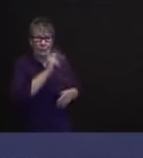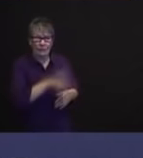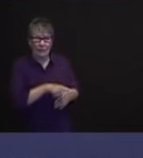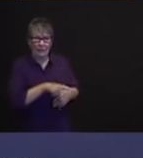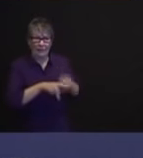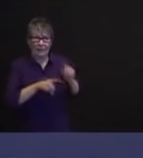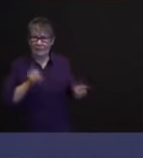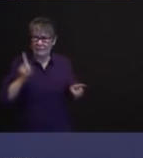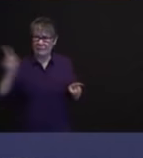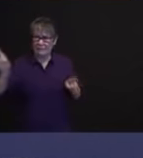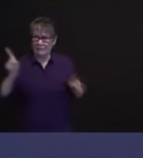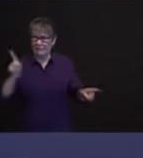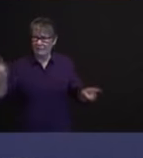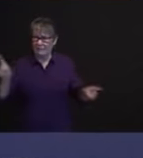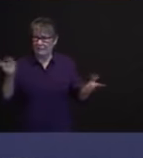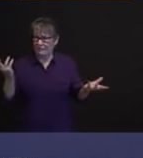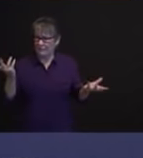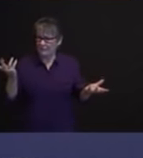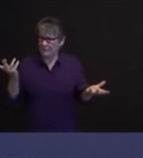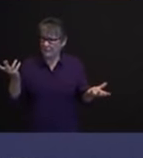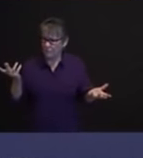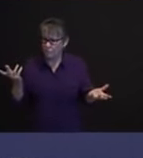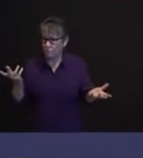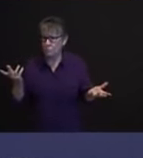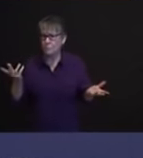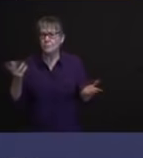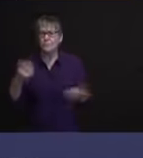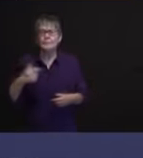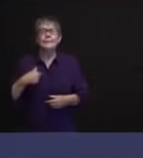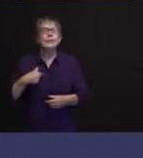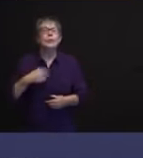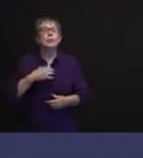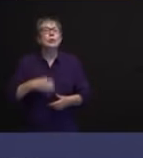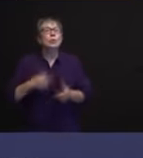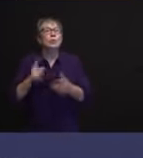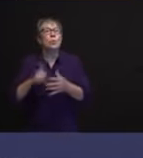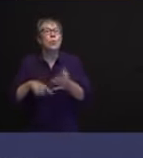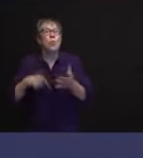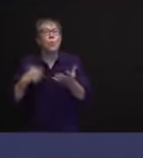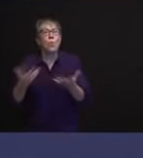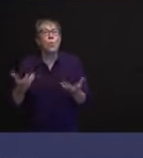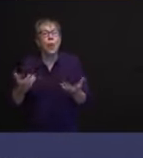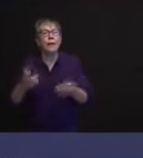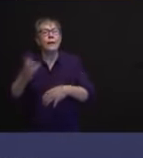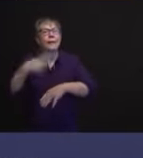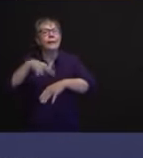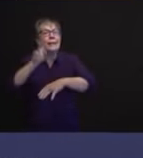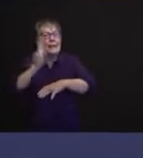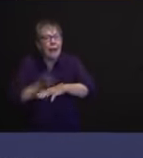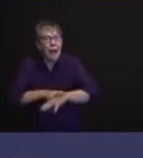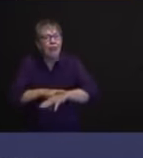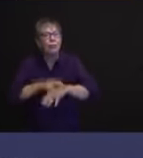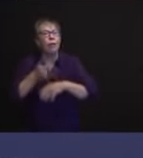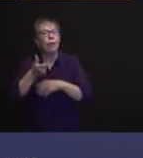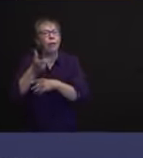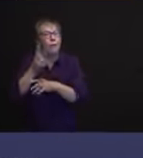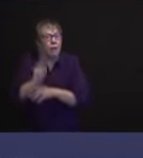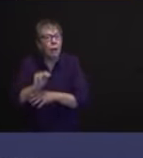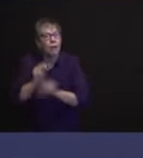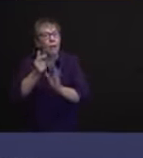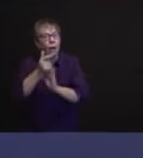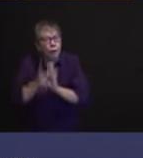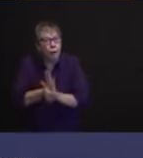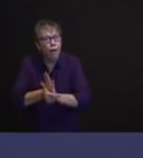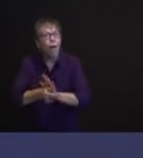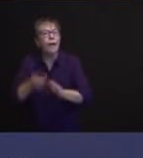of gun safety. And we continue to work with the mayor, with the community leadership, faith leadership, certainly